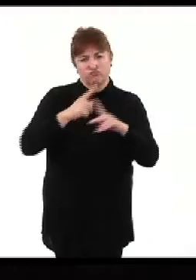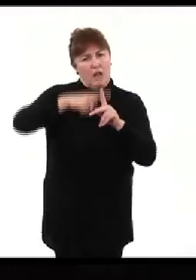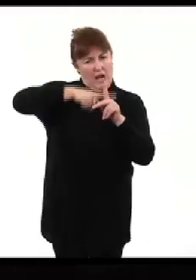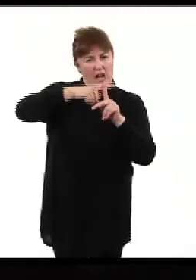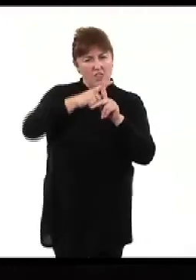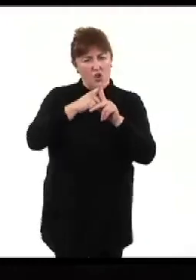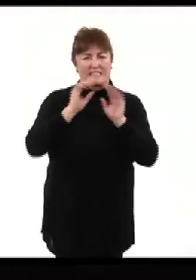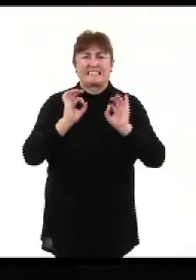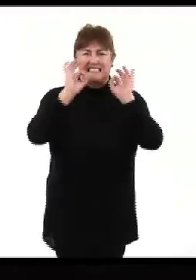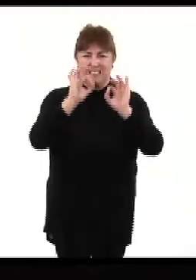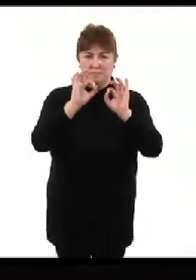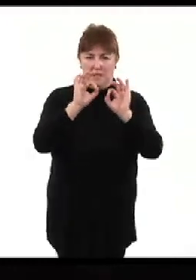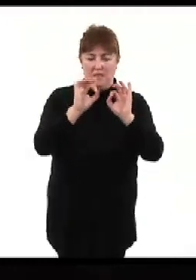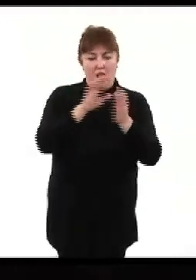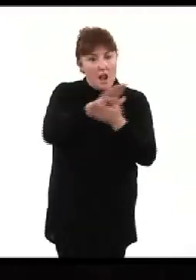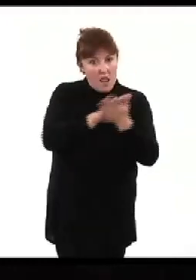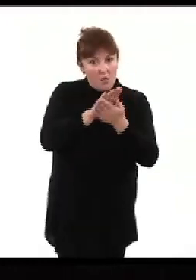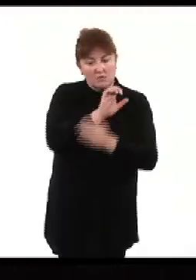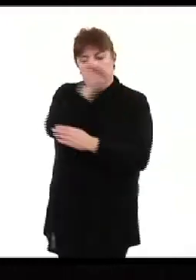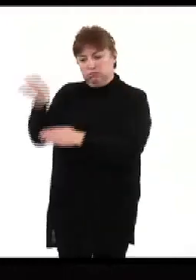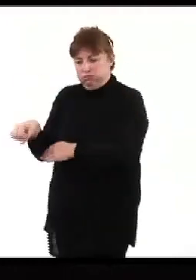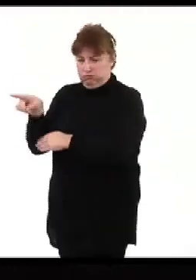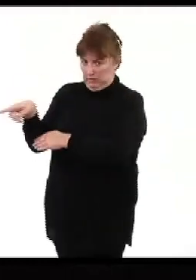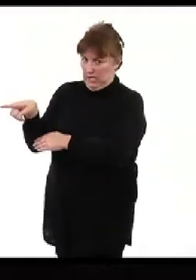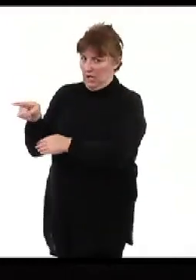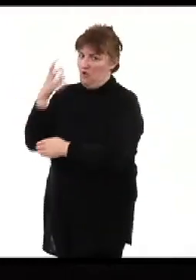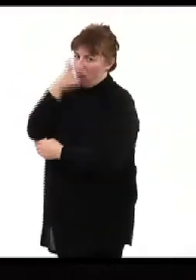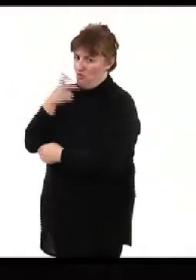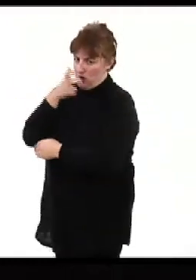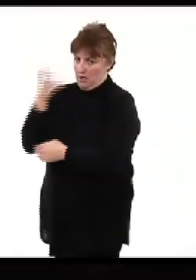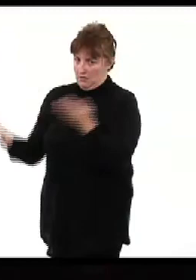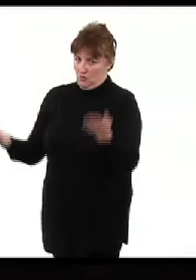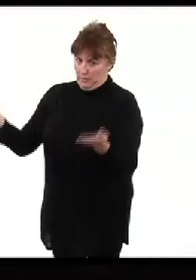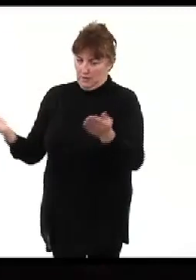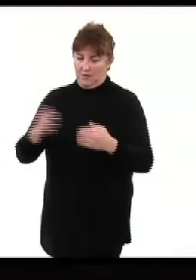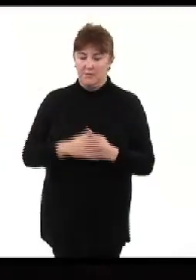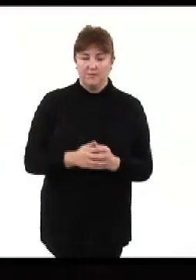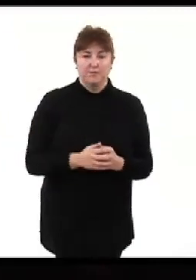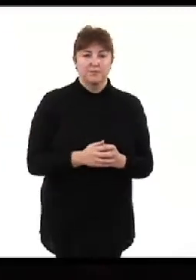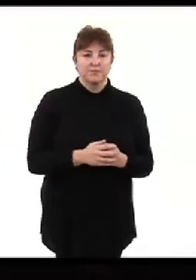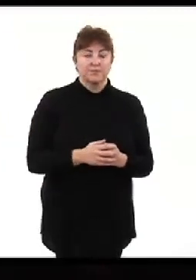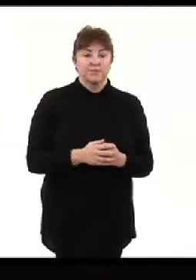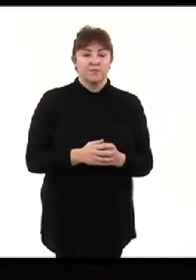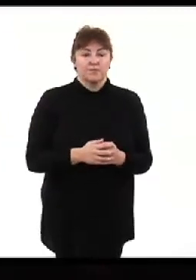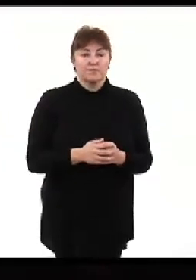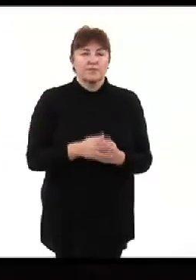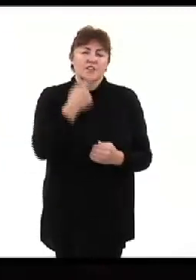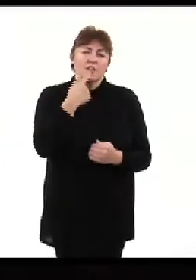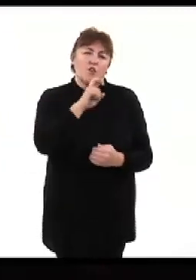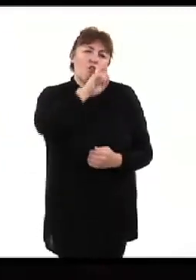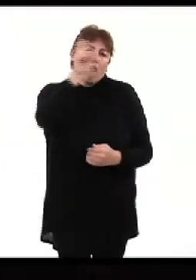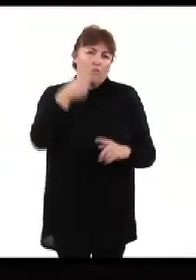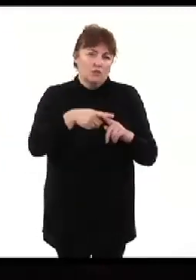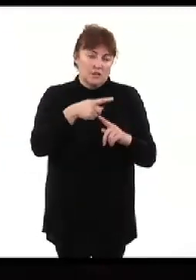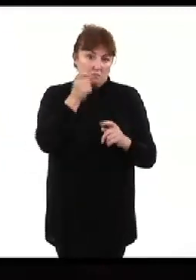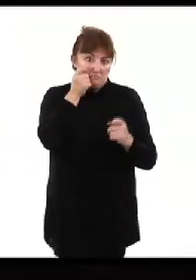spoken language. And I'll mention one other finding that's a similarity in a region that's